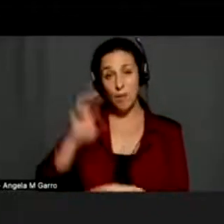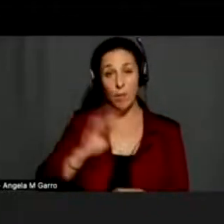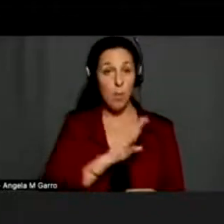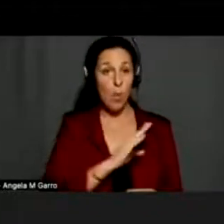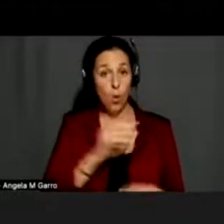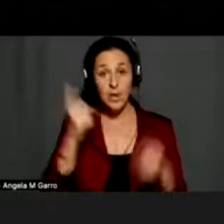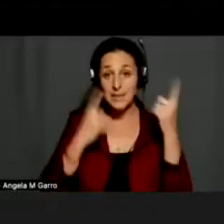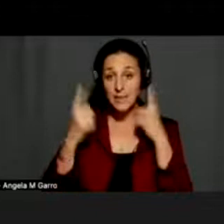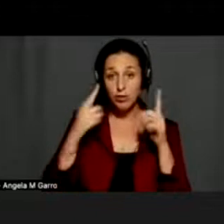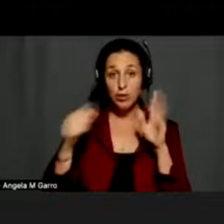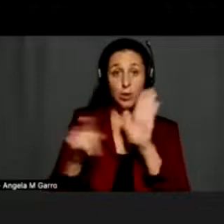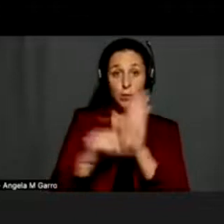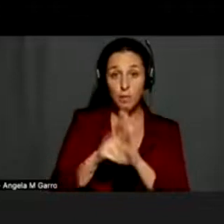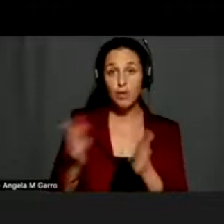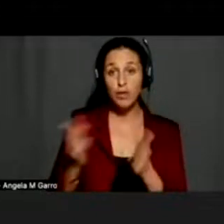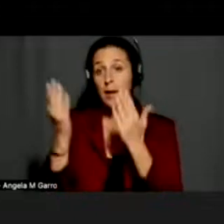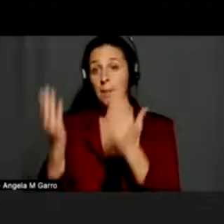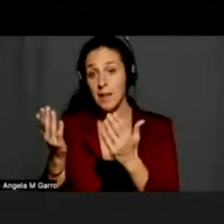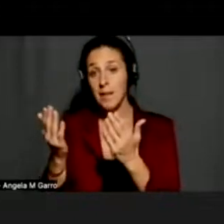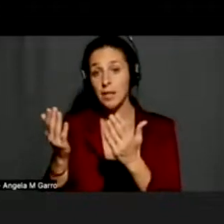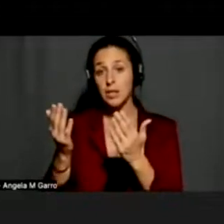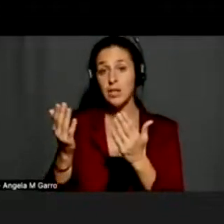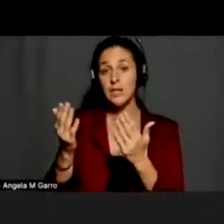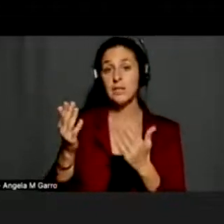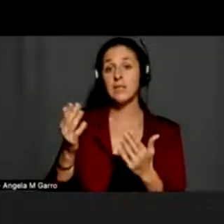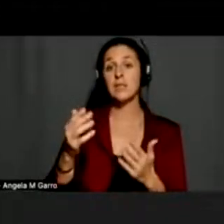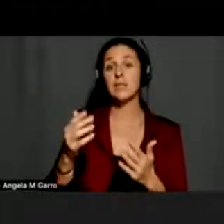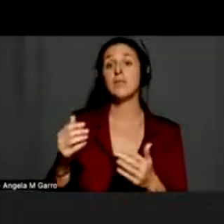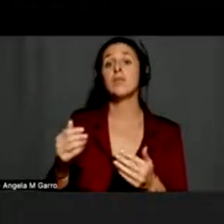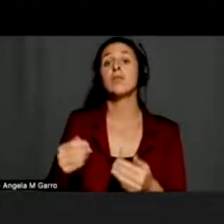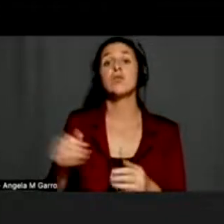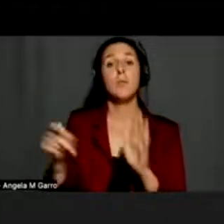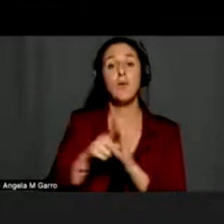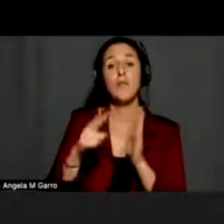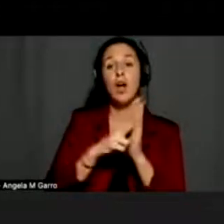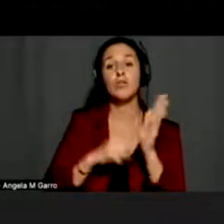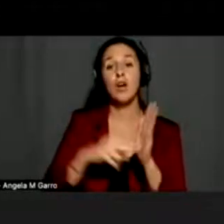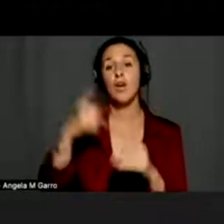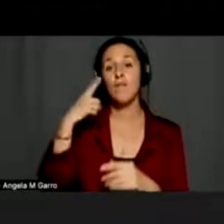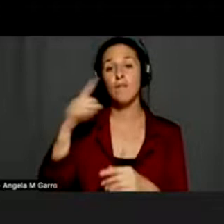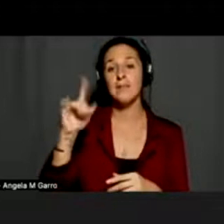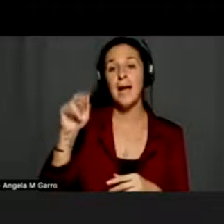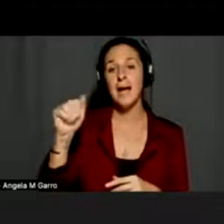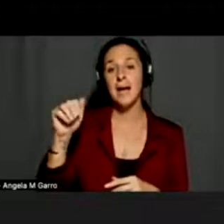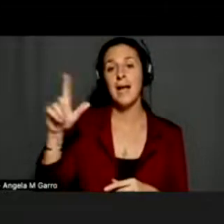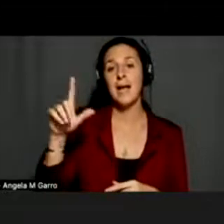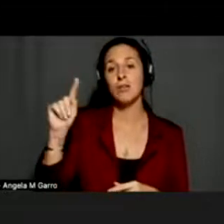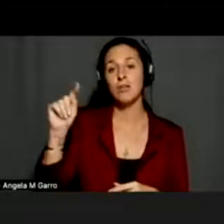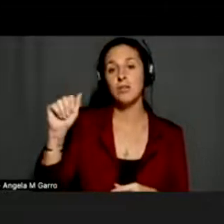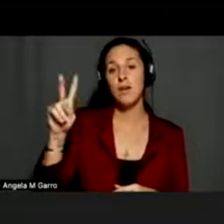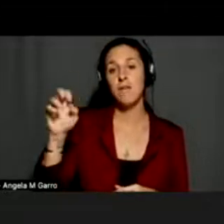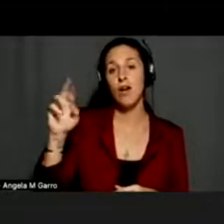consideration and approval is a recommendation to approve the contract for Diana L. Tavares. Diana